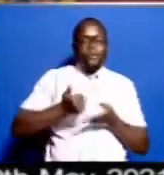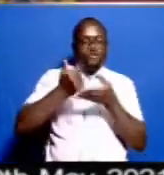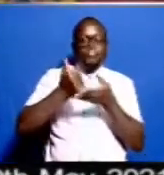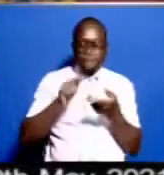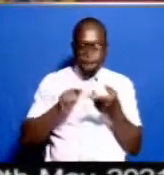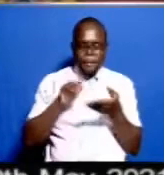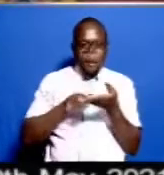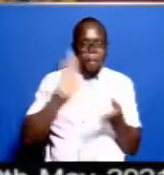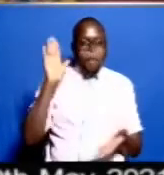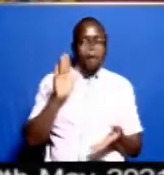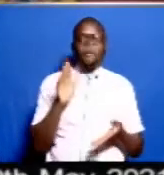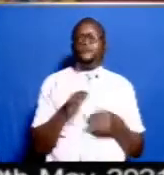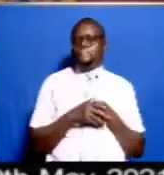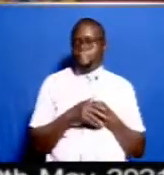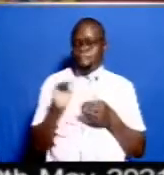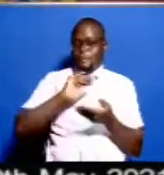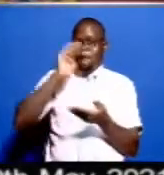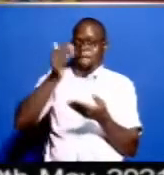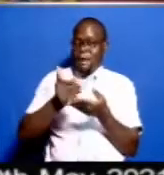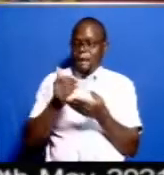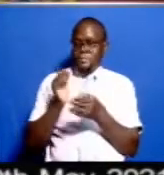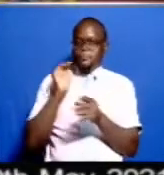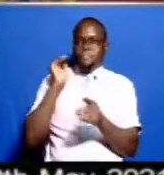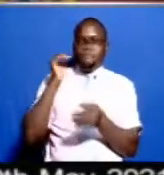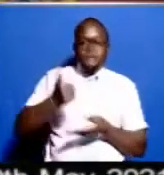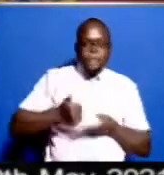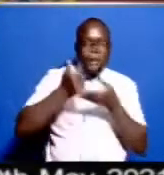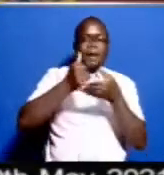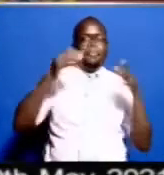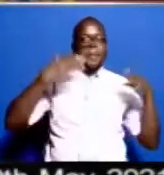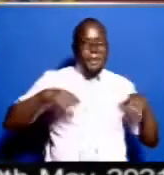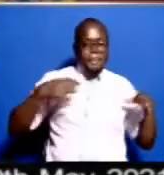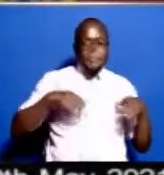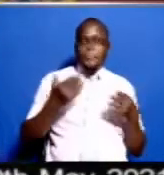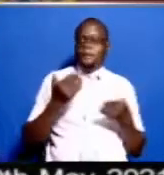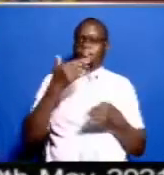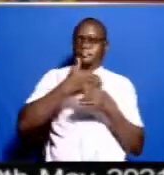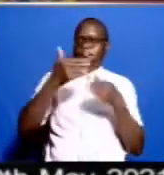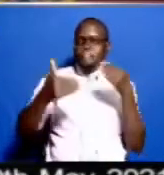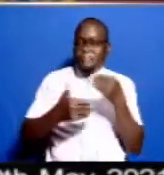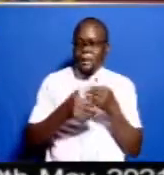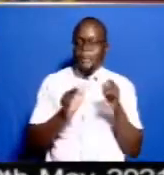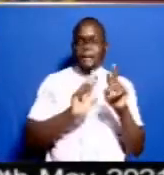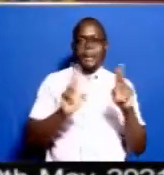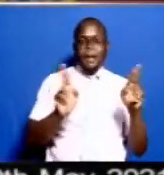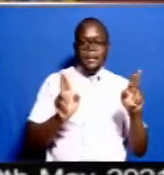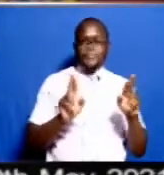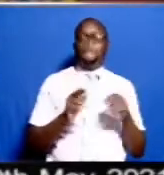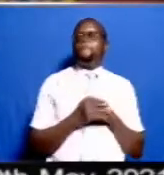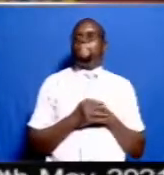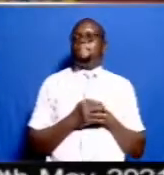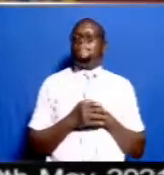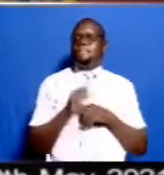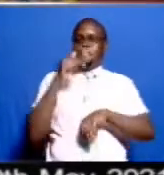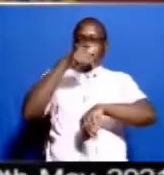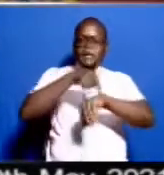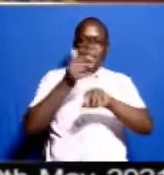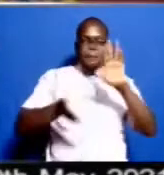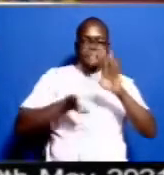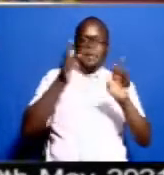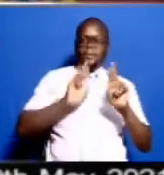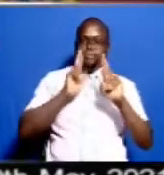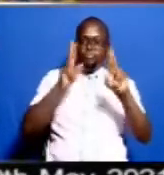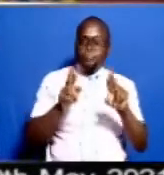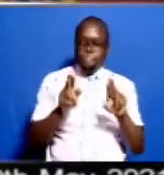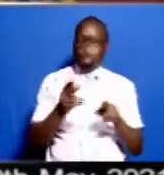Furthermore, the fund is meant to facilitate resilience, building preparedness, and timely response to